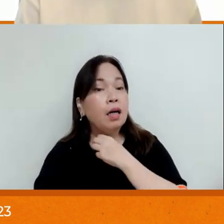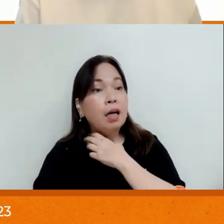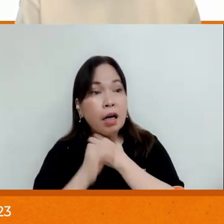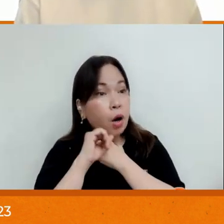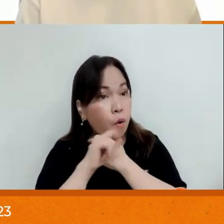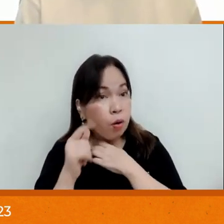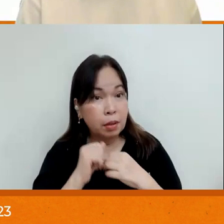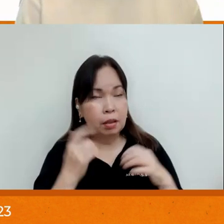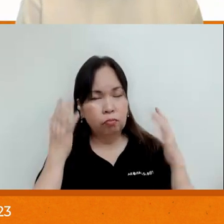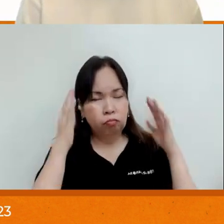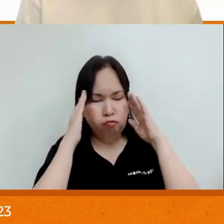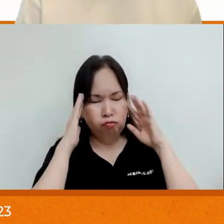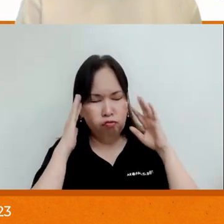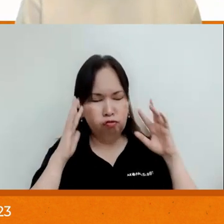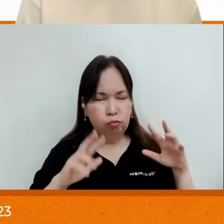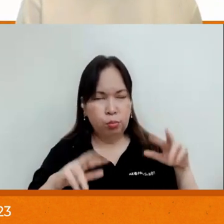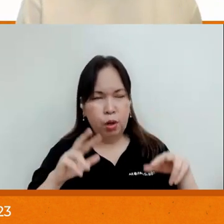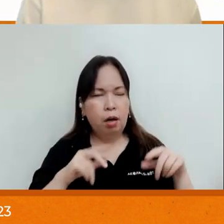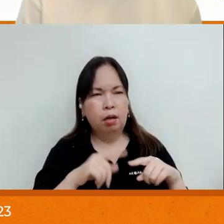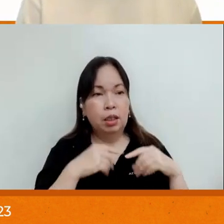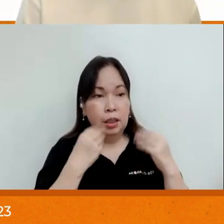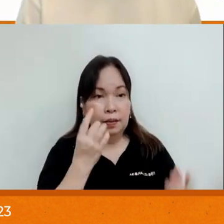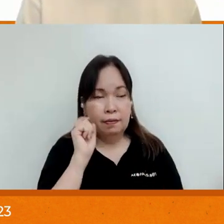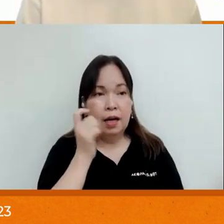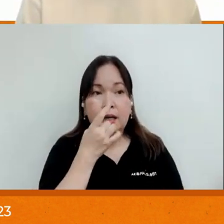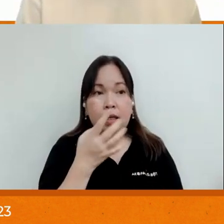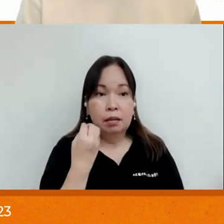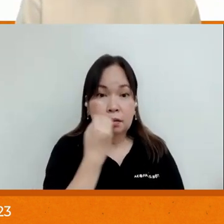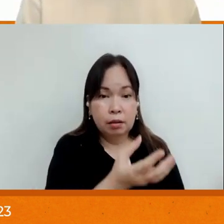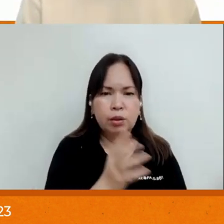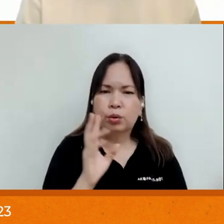agad natin ng medication. It's not. Of course, you still have to